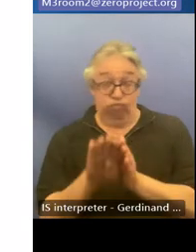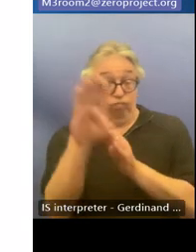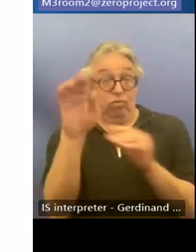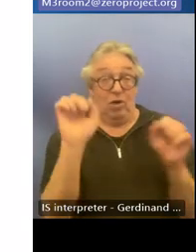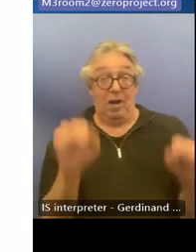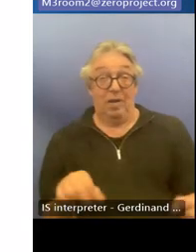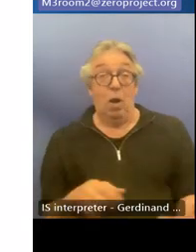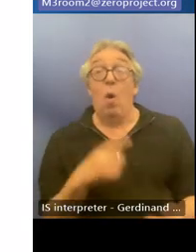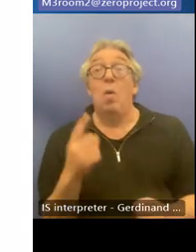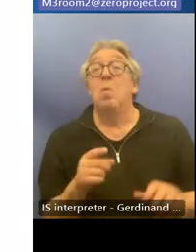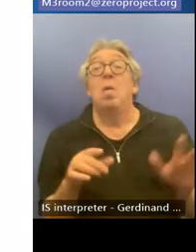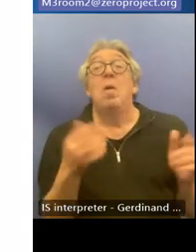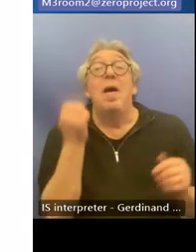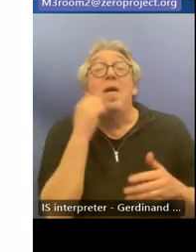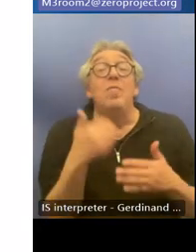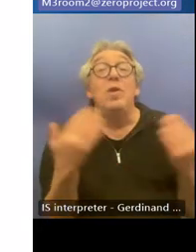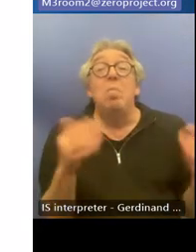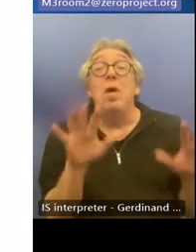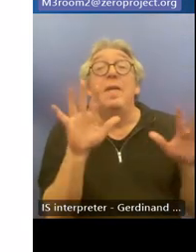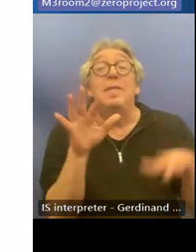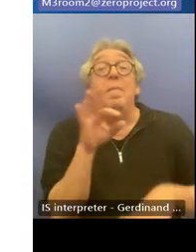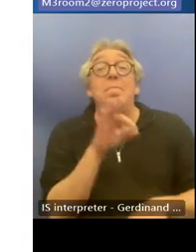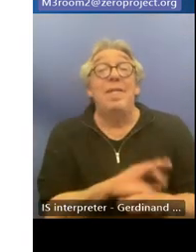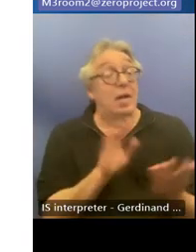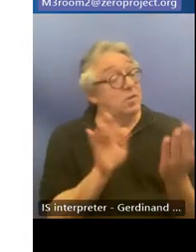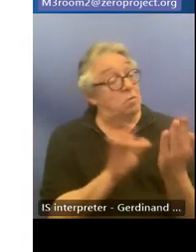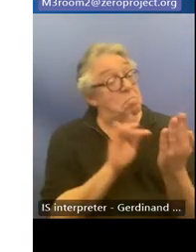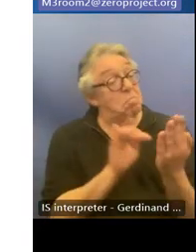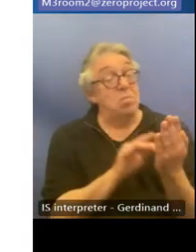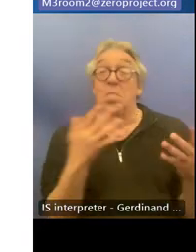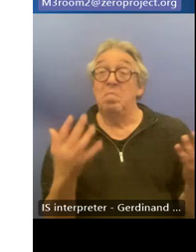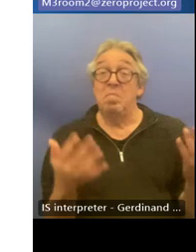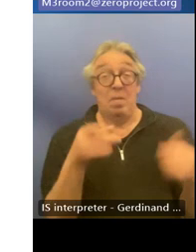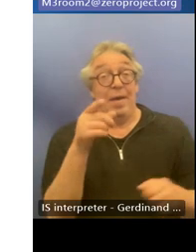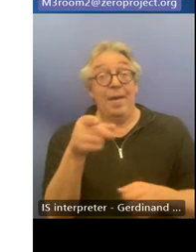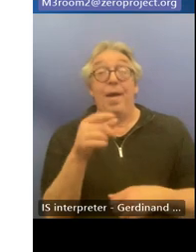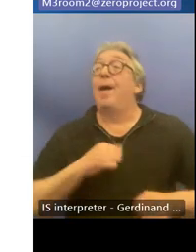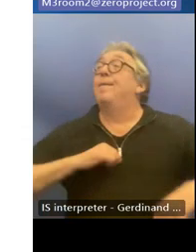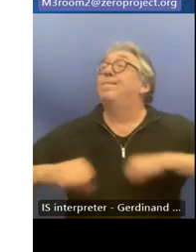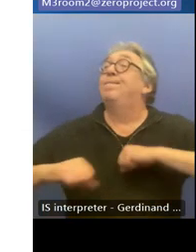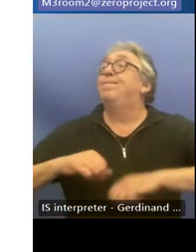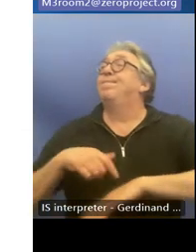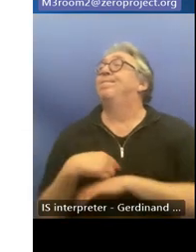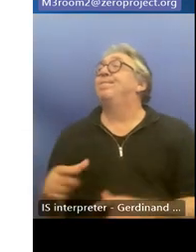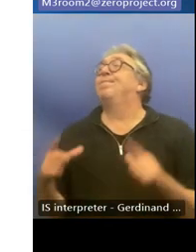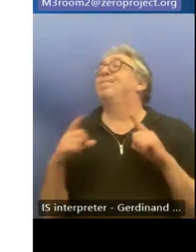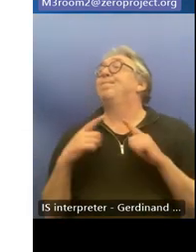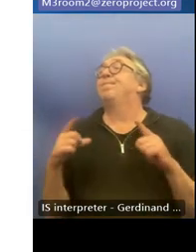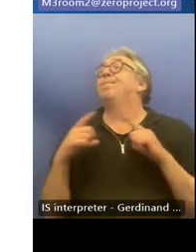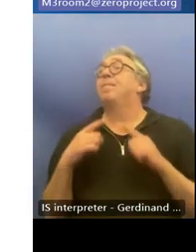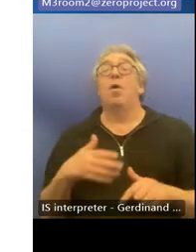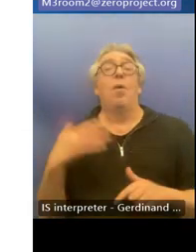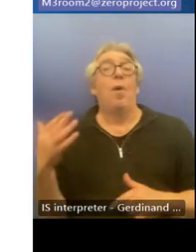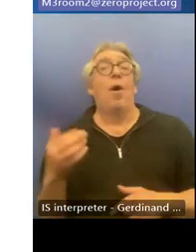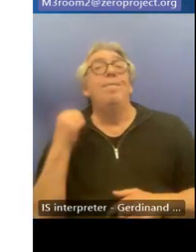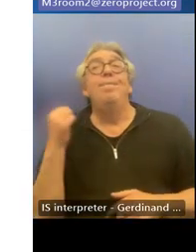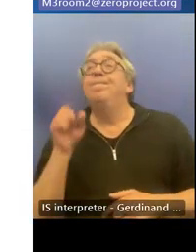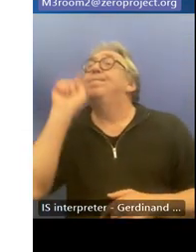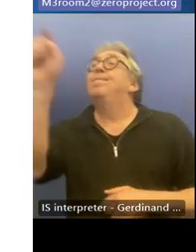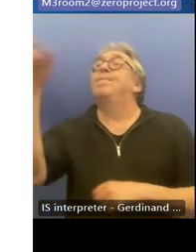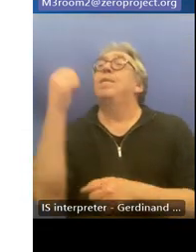investing 10 minutes a day. If you're just in line queuing or collecting your children or whatever, commuting on the way to work, you can always